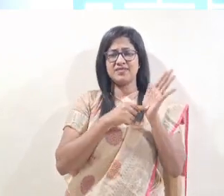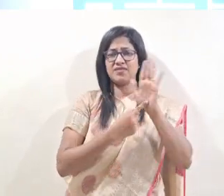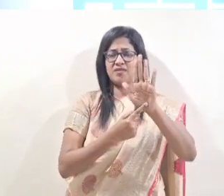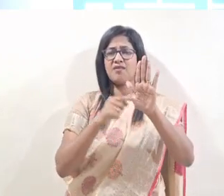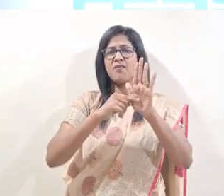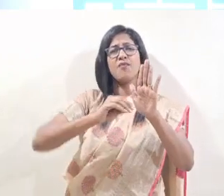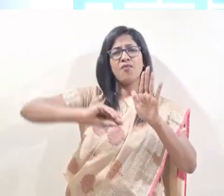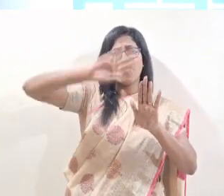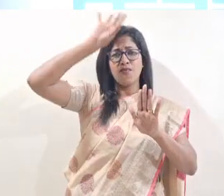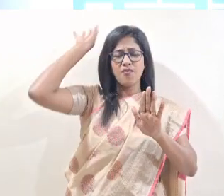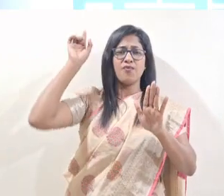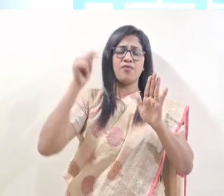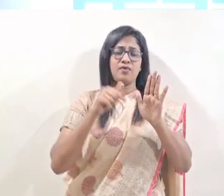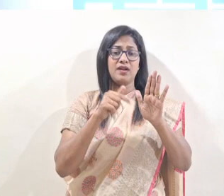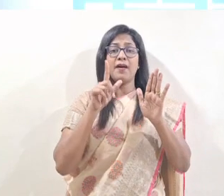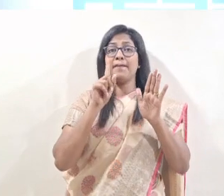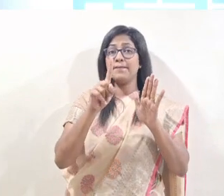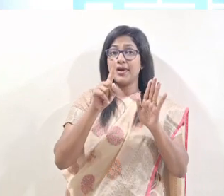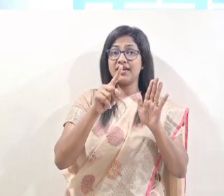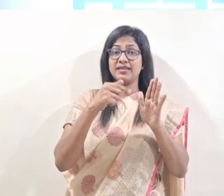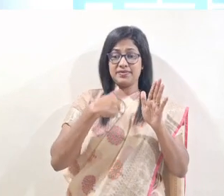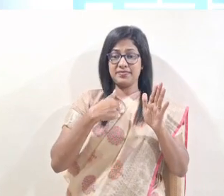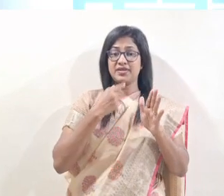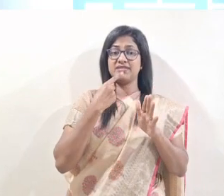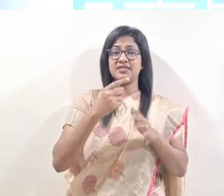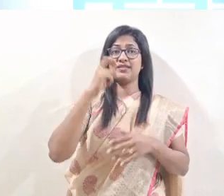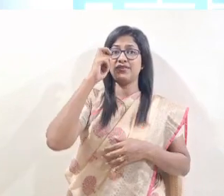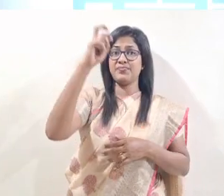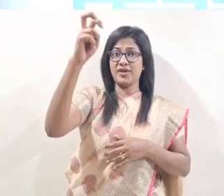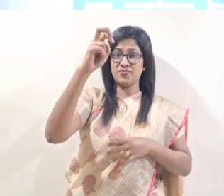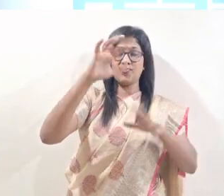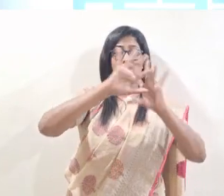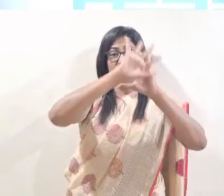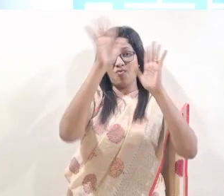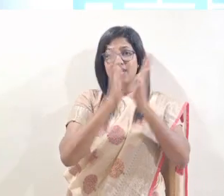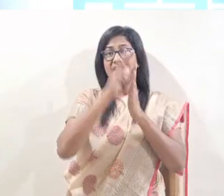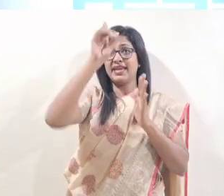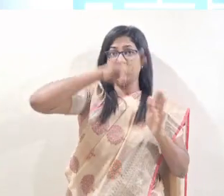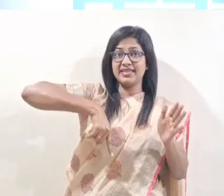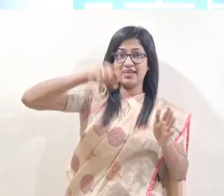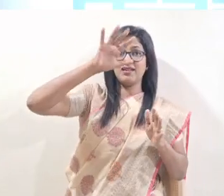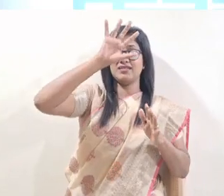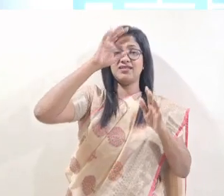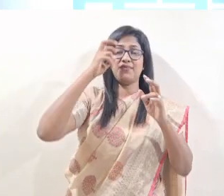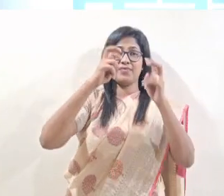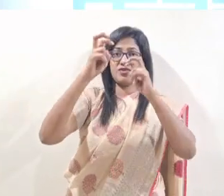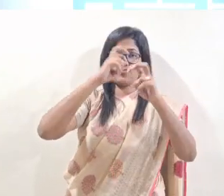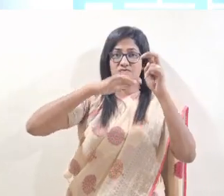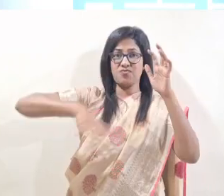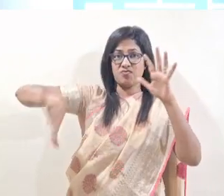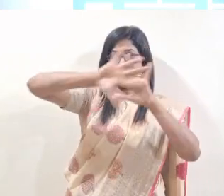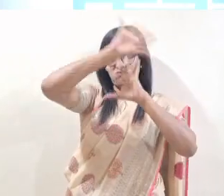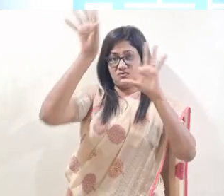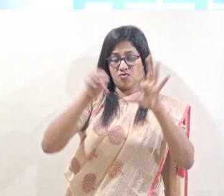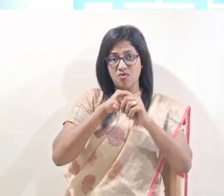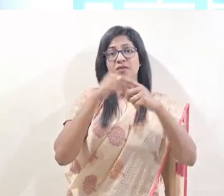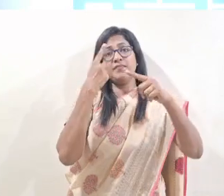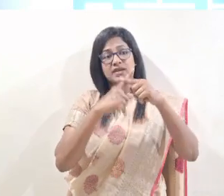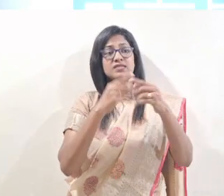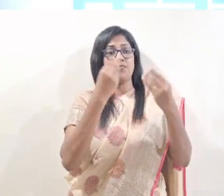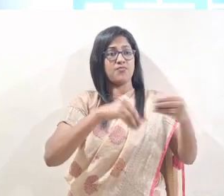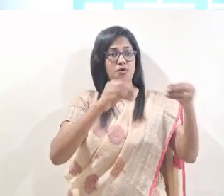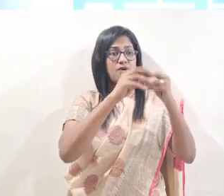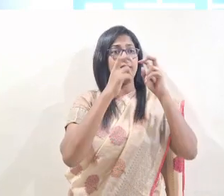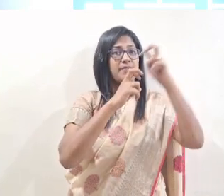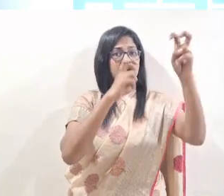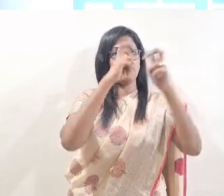around saying is that all our metros combined and even individual metros, as we keep on building, which is of course